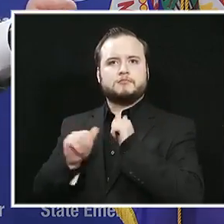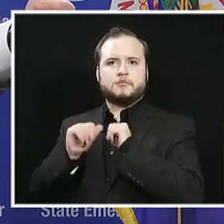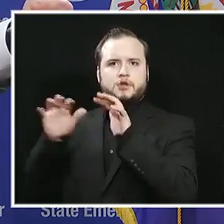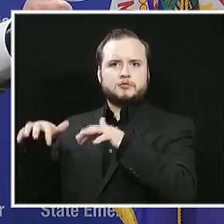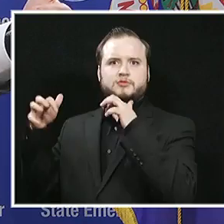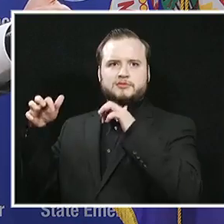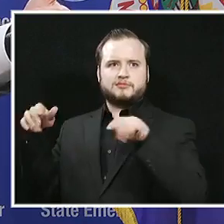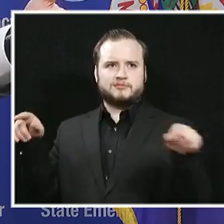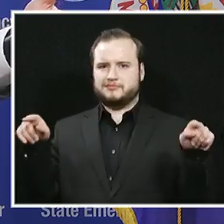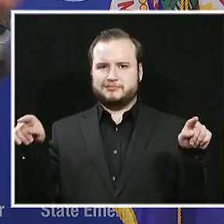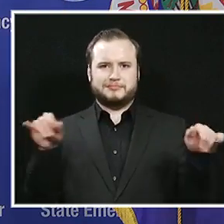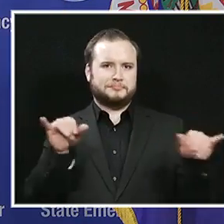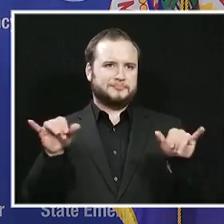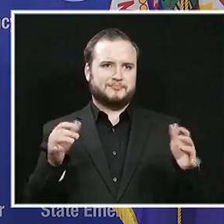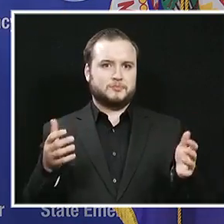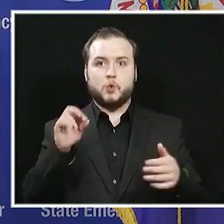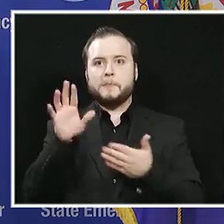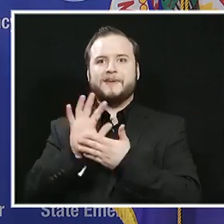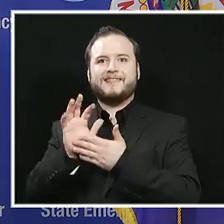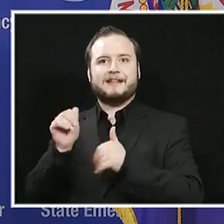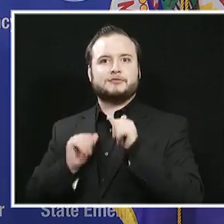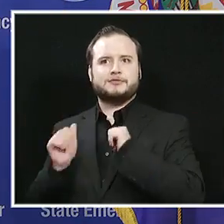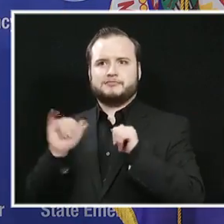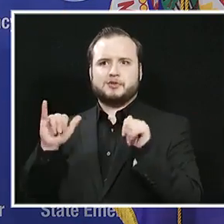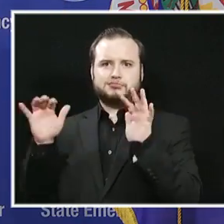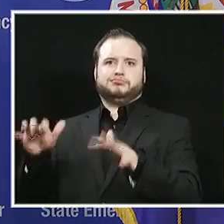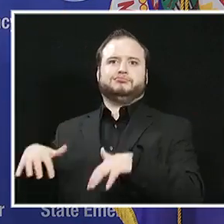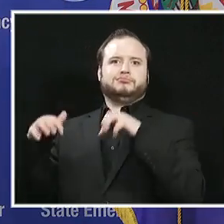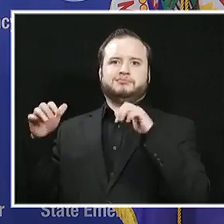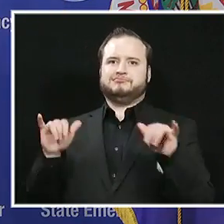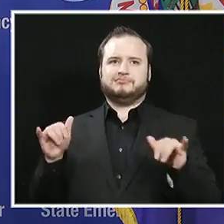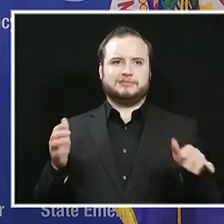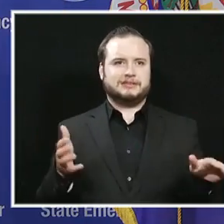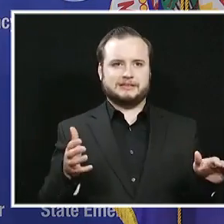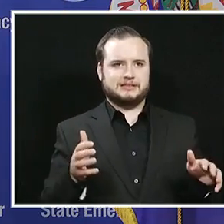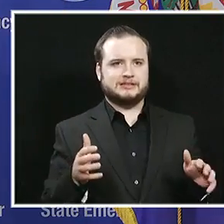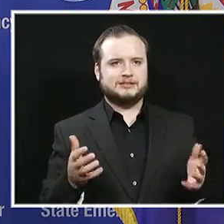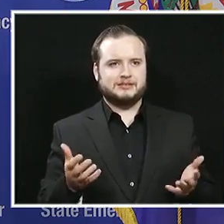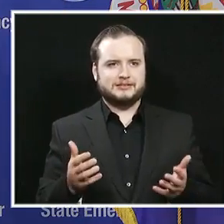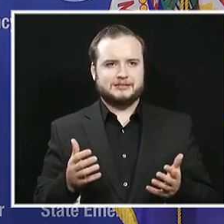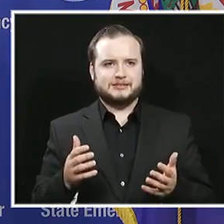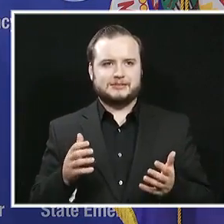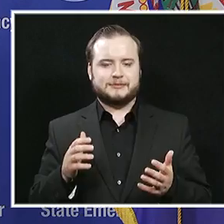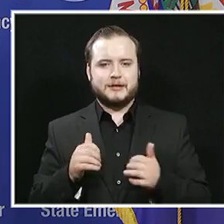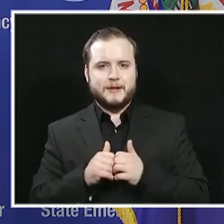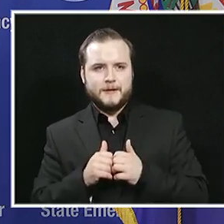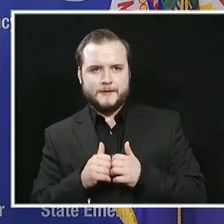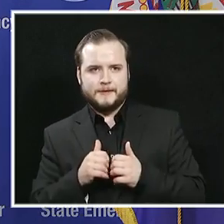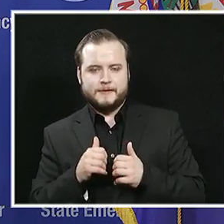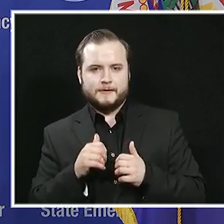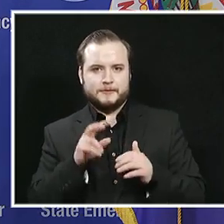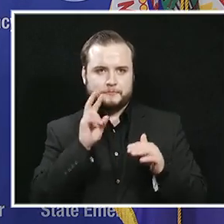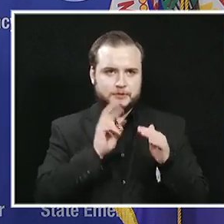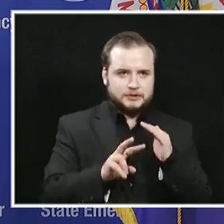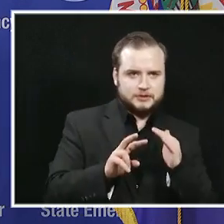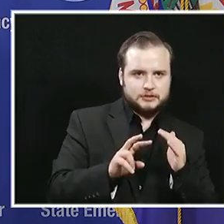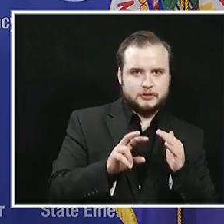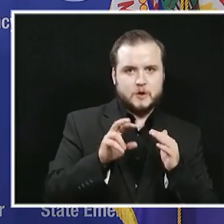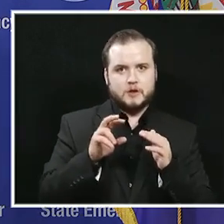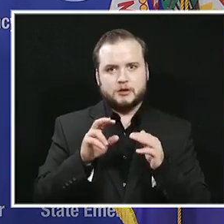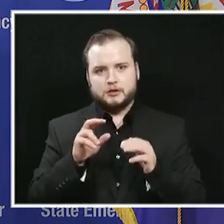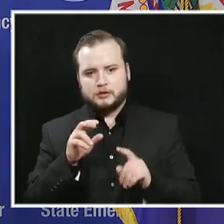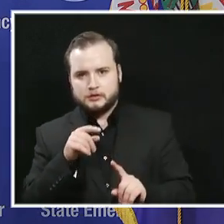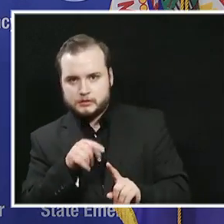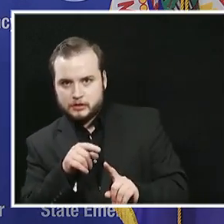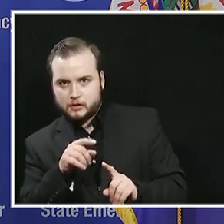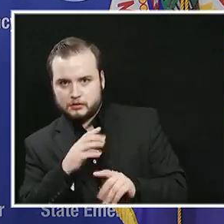what is the risk in those settings? What is the probability? What is the predictability or the non-predictability of how that event will play out? And what does it